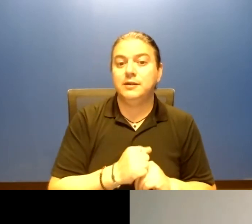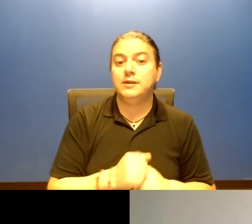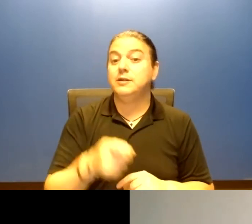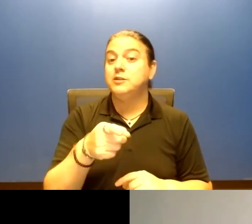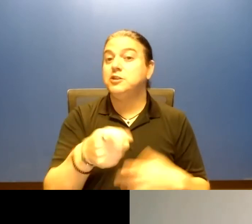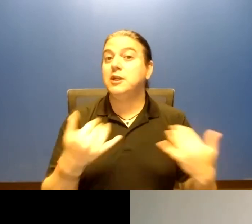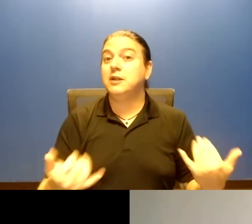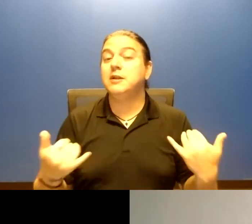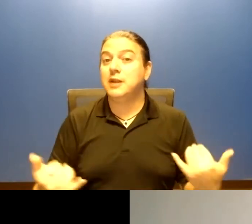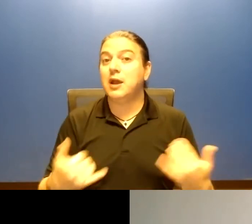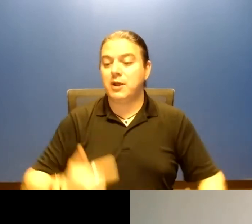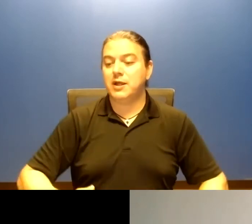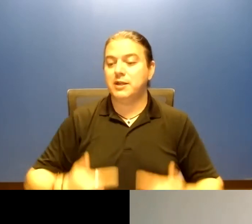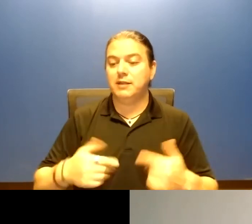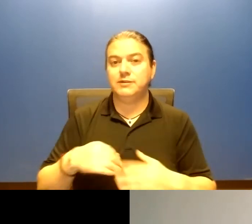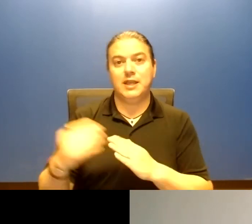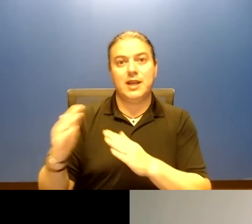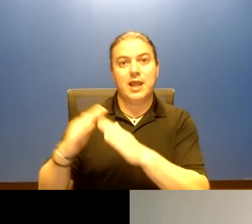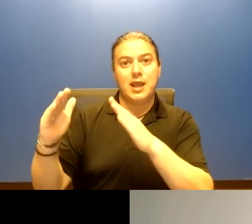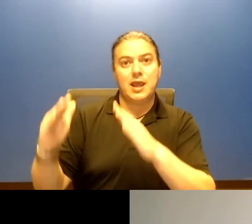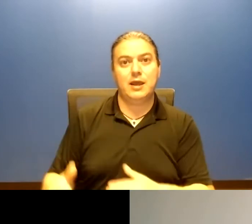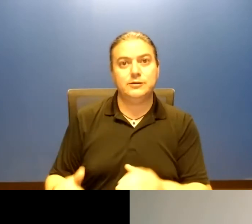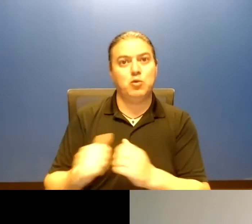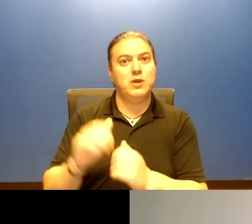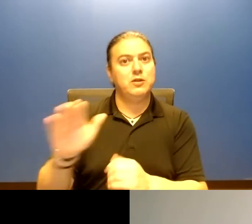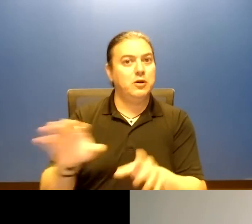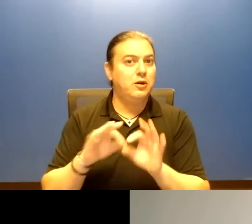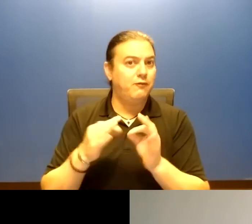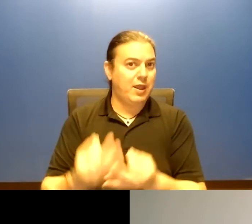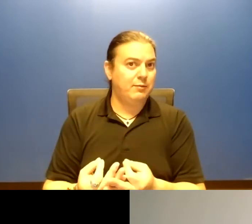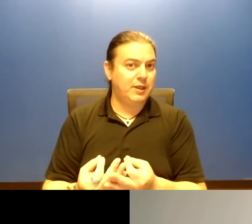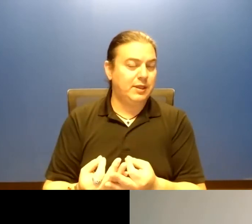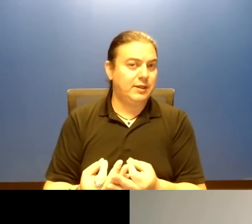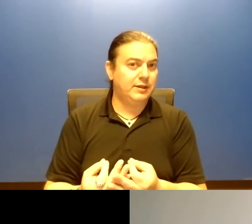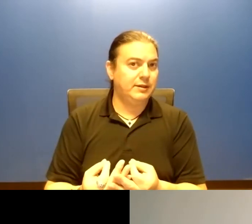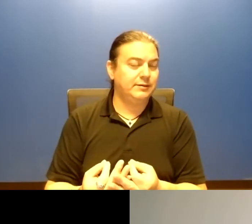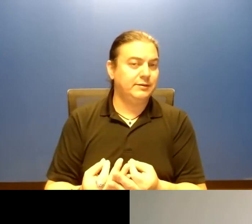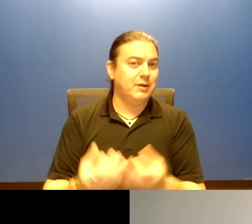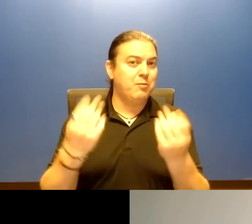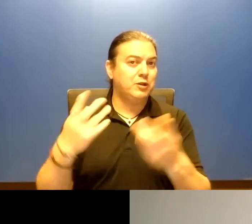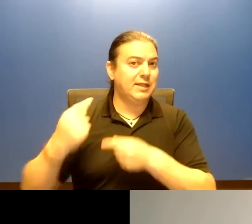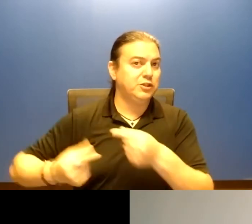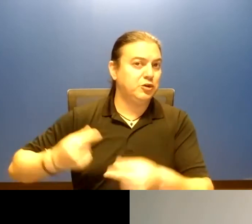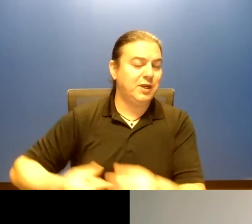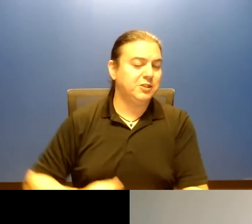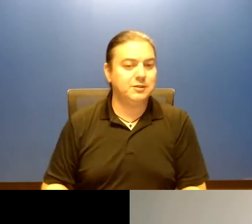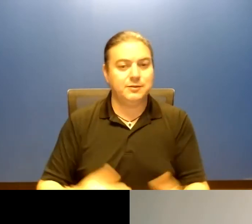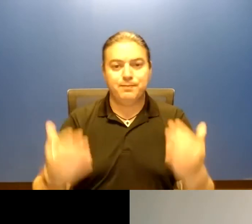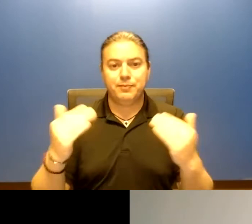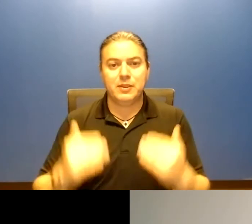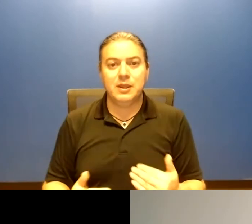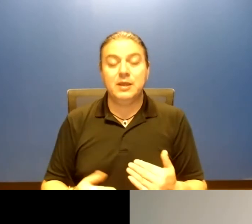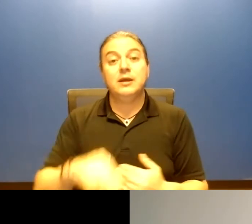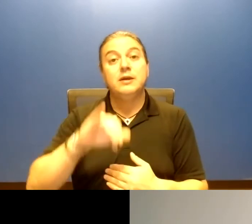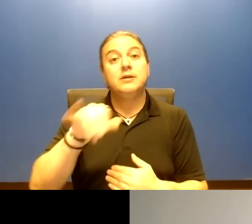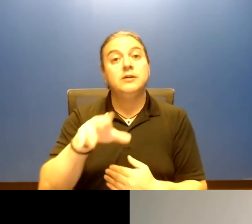currently lives in a single-family home with her multi-generational family. Our second panelist today is Jennifer James, and she is